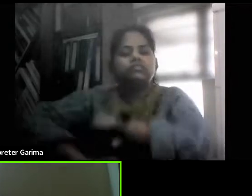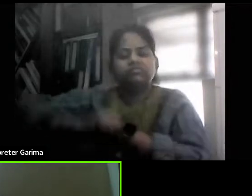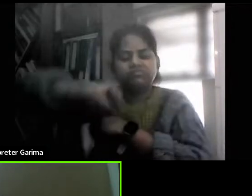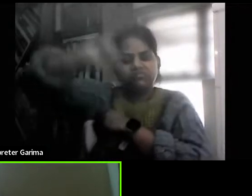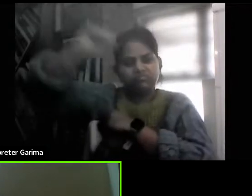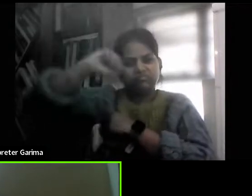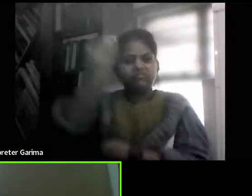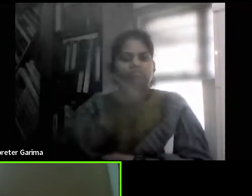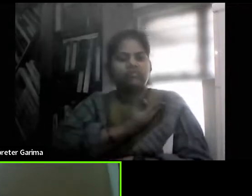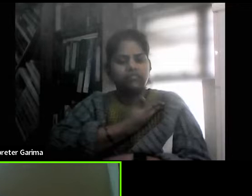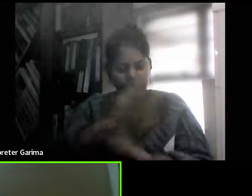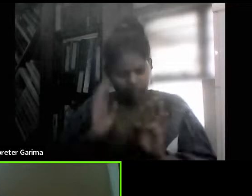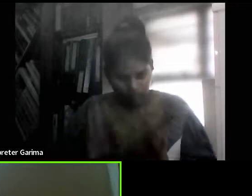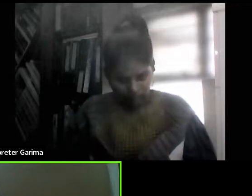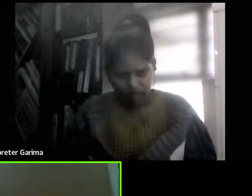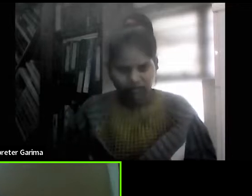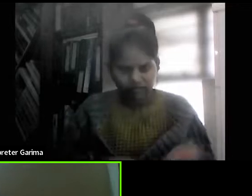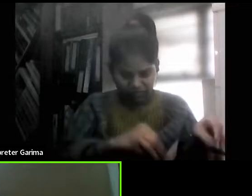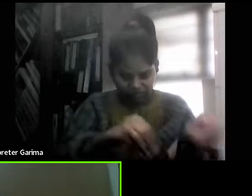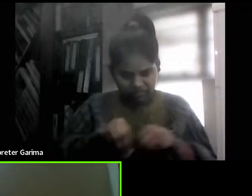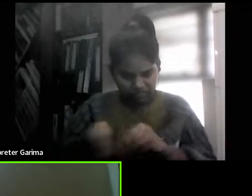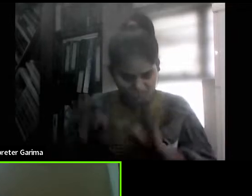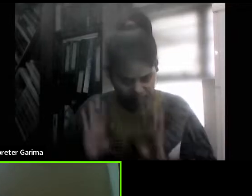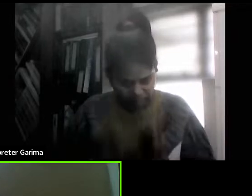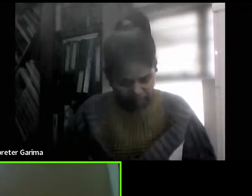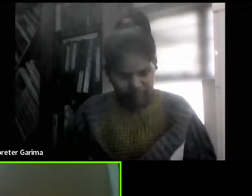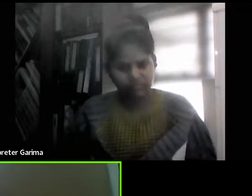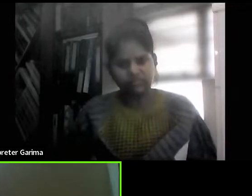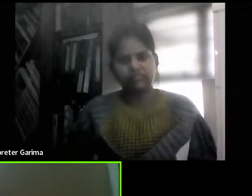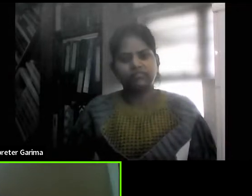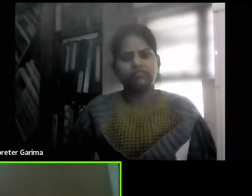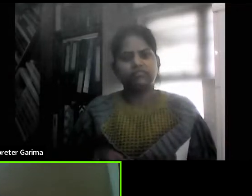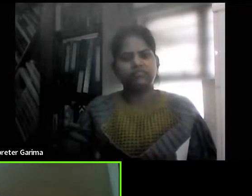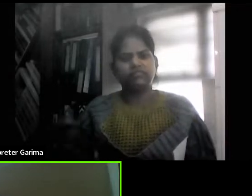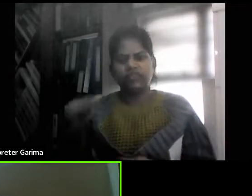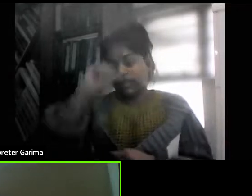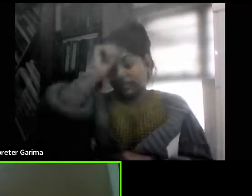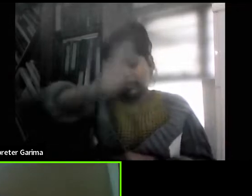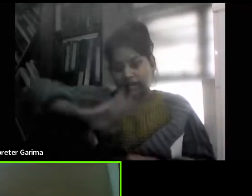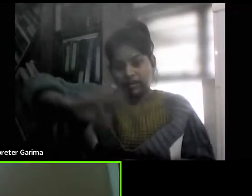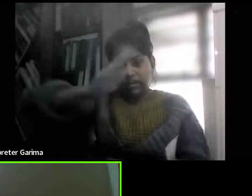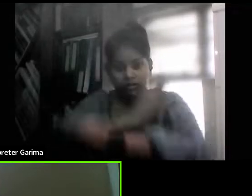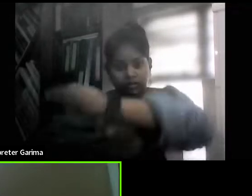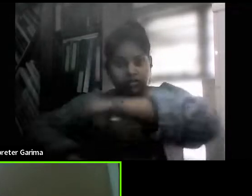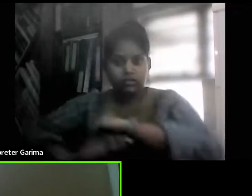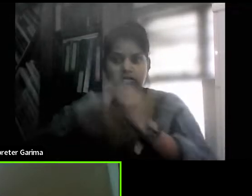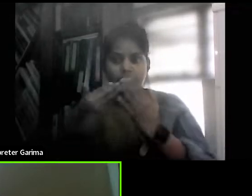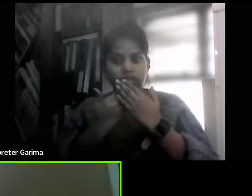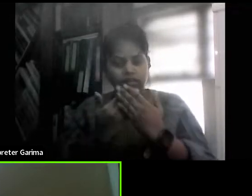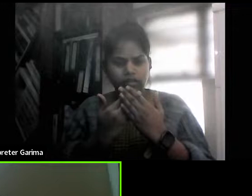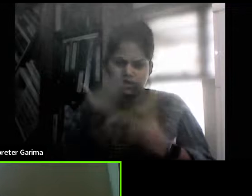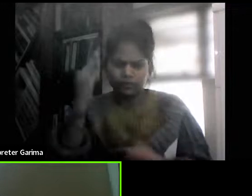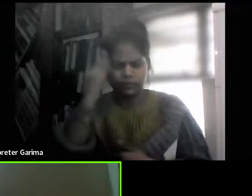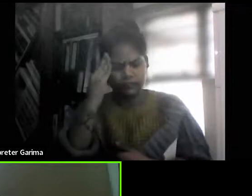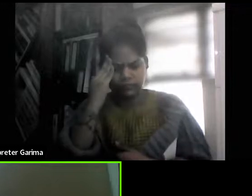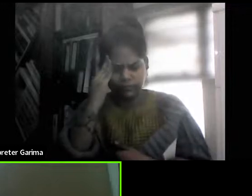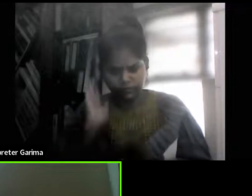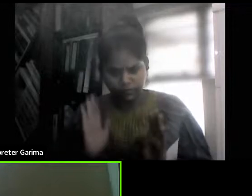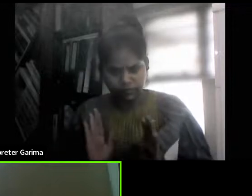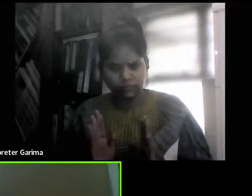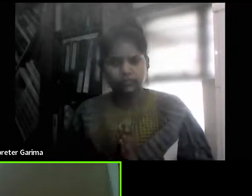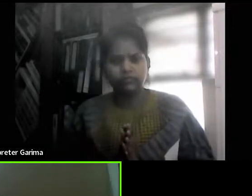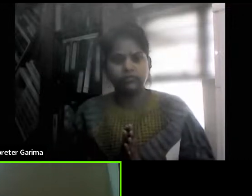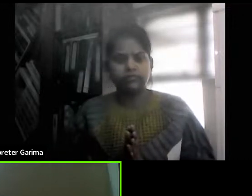disability rights movement. Needless to say, people are familiar with Indian disability studies, the course, the Indian